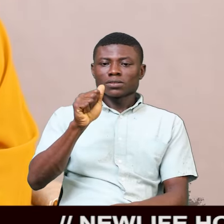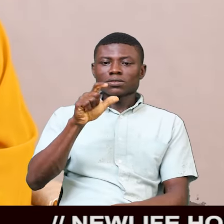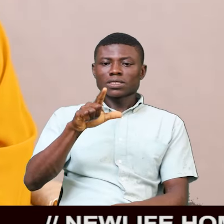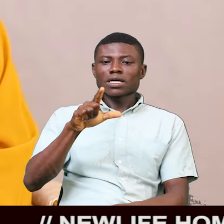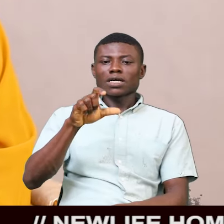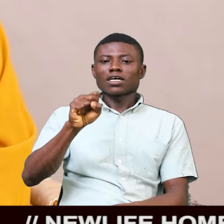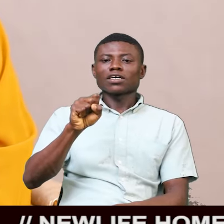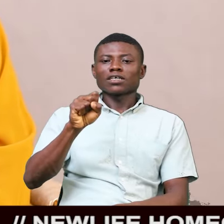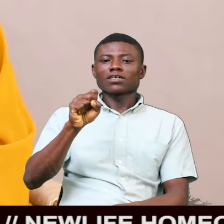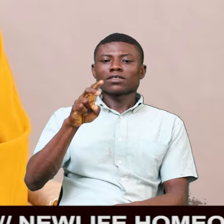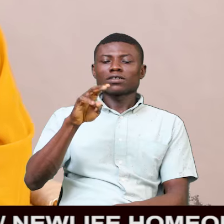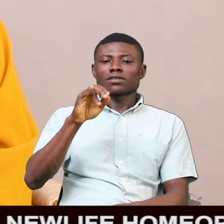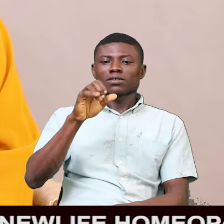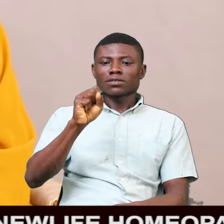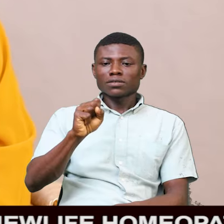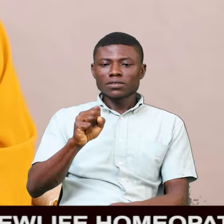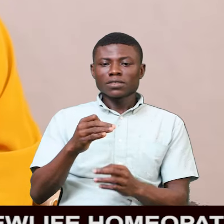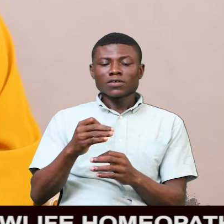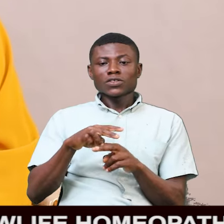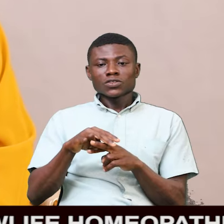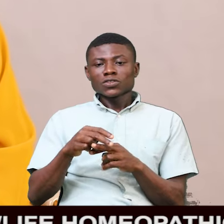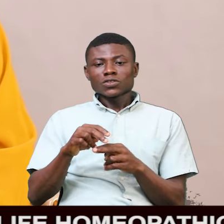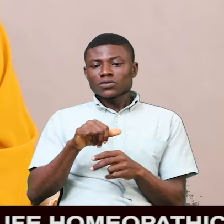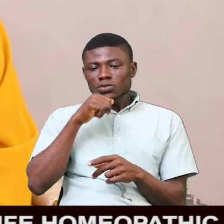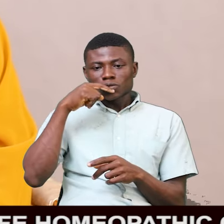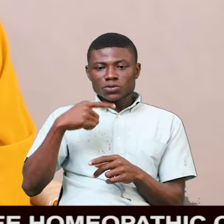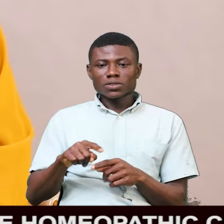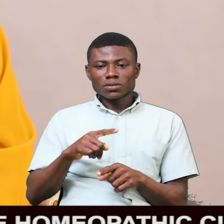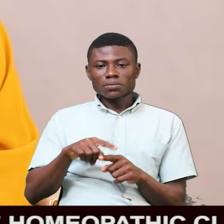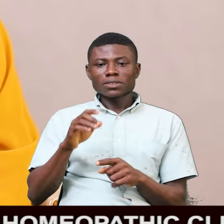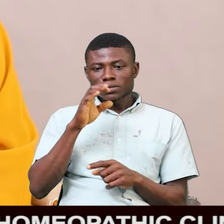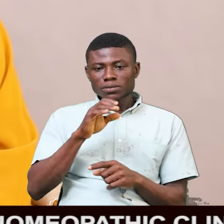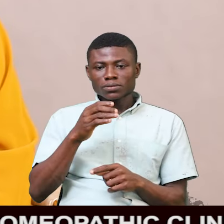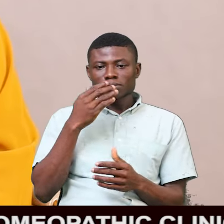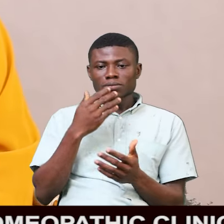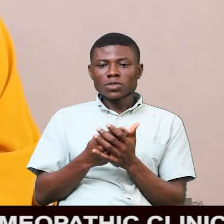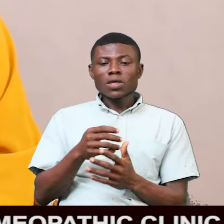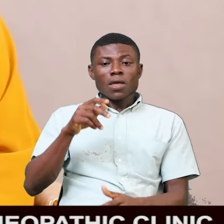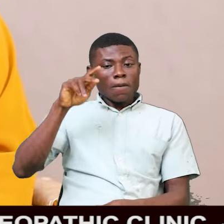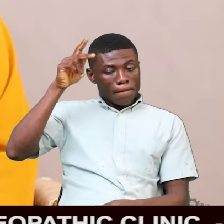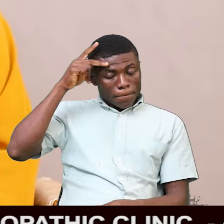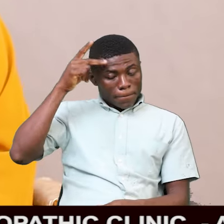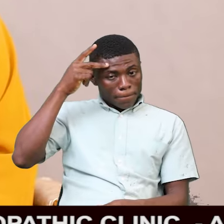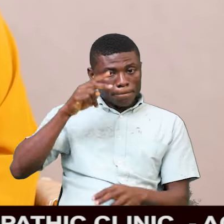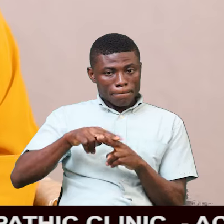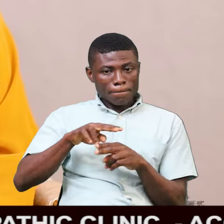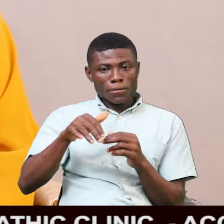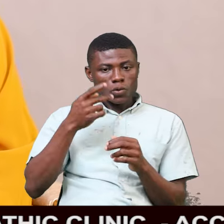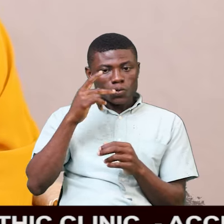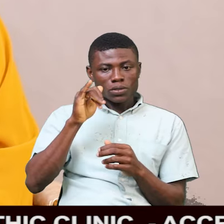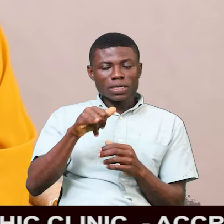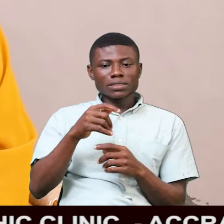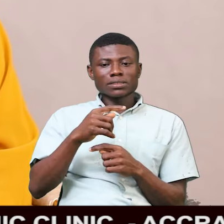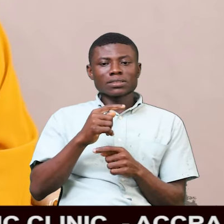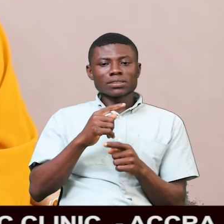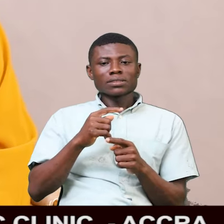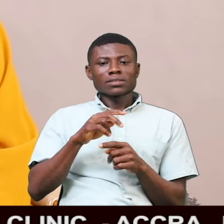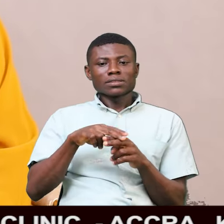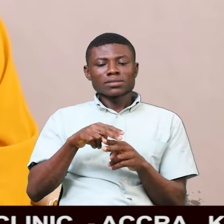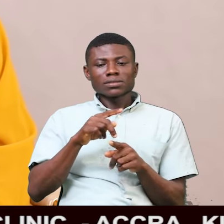eye nchine enchine ira ne da ye mfa nyahwe bi pe Celsius eye pink salt bonse nchine egu